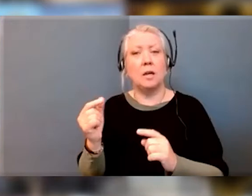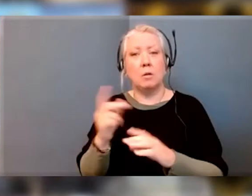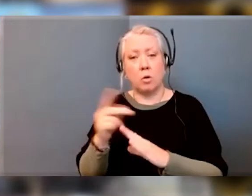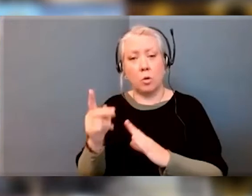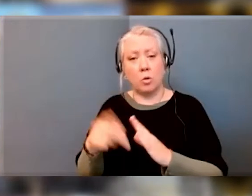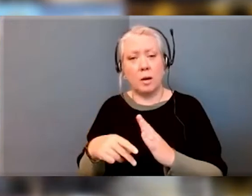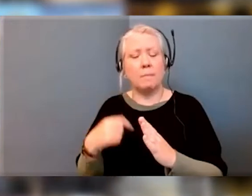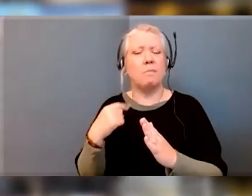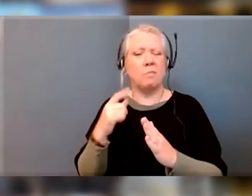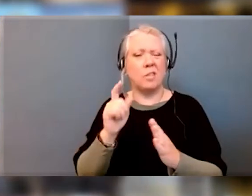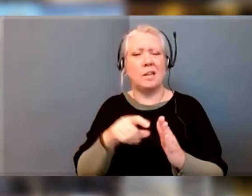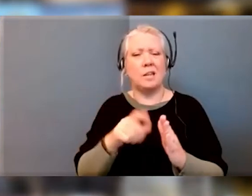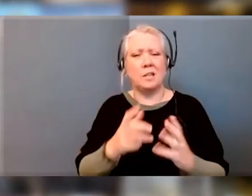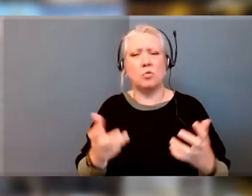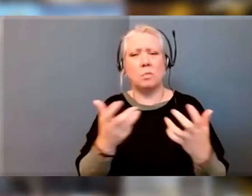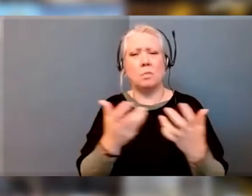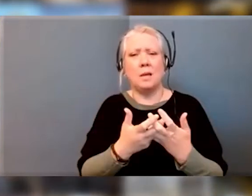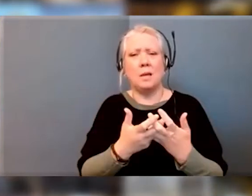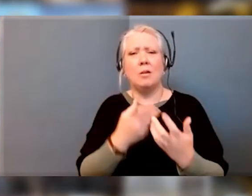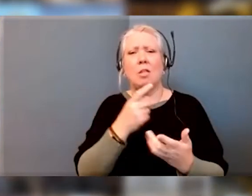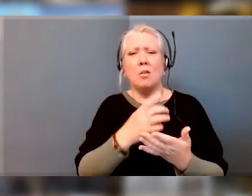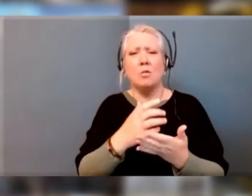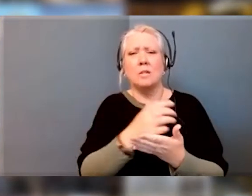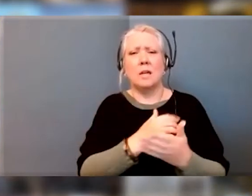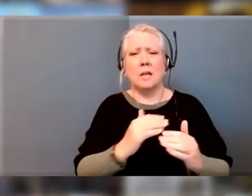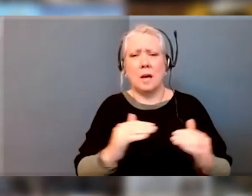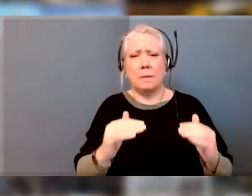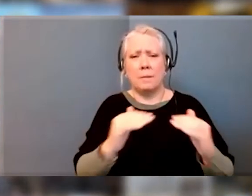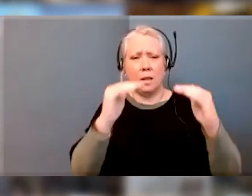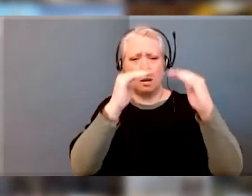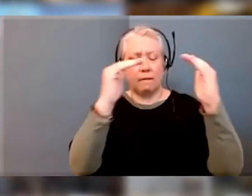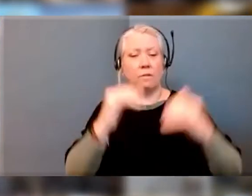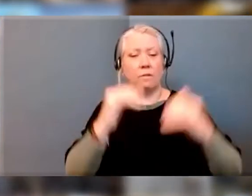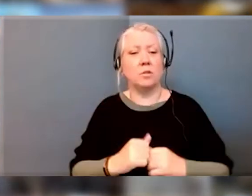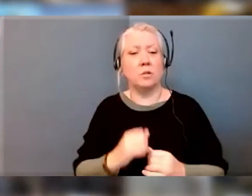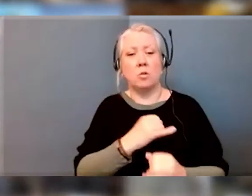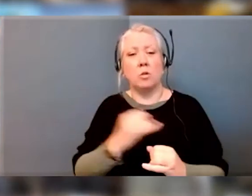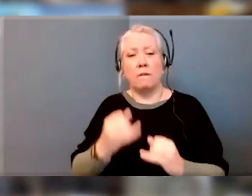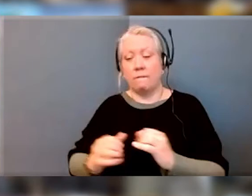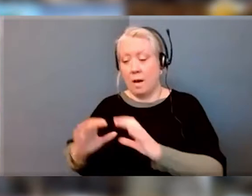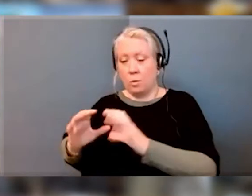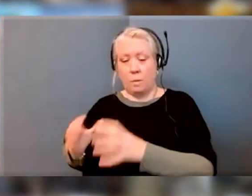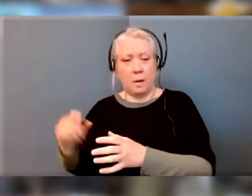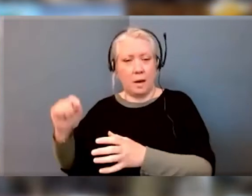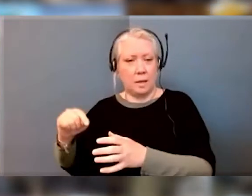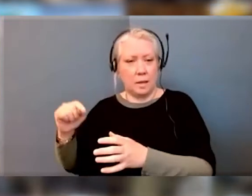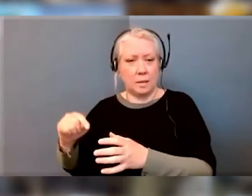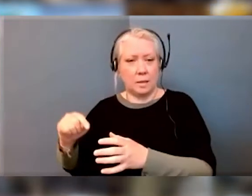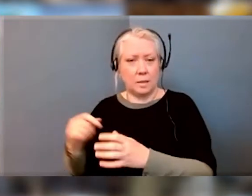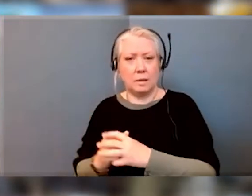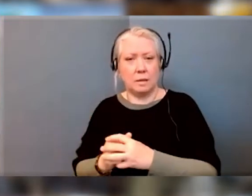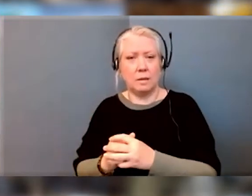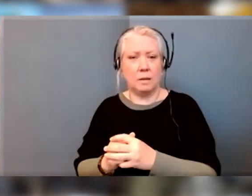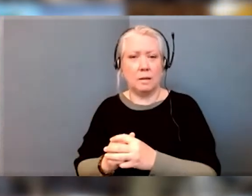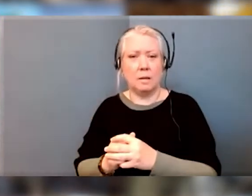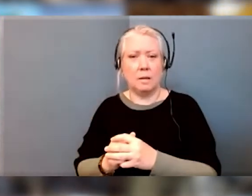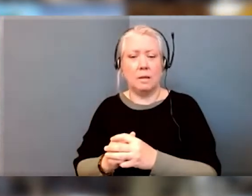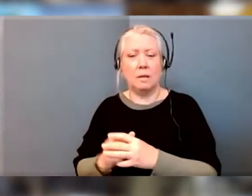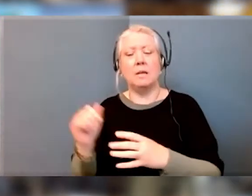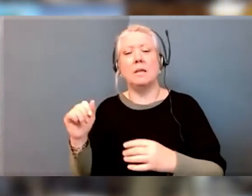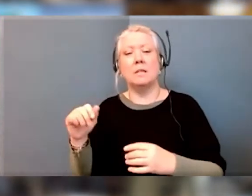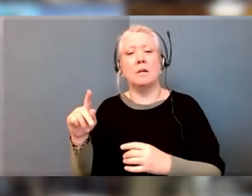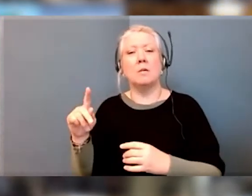limits. So the final bucket for CDBG public service projects is presumed benefit.